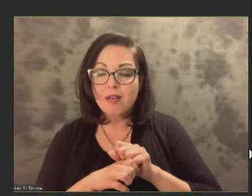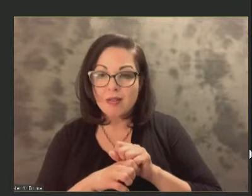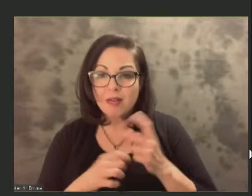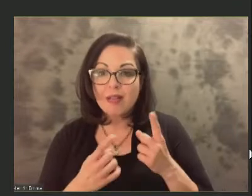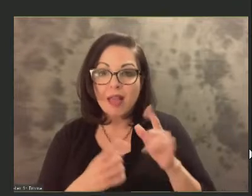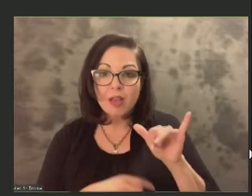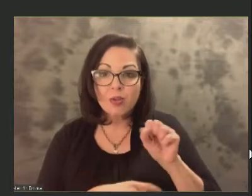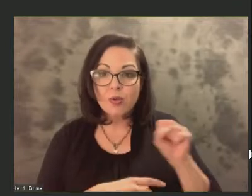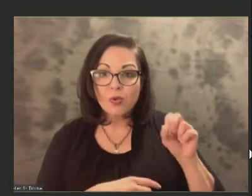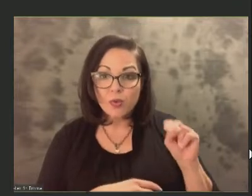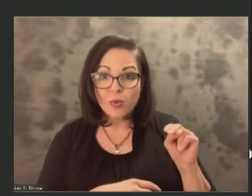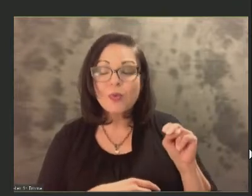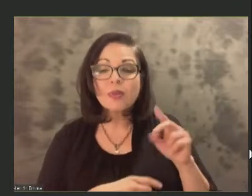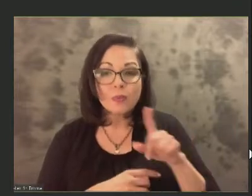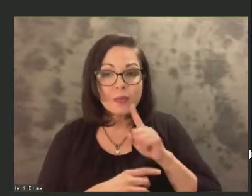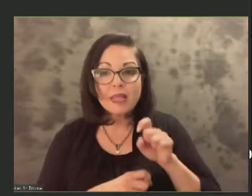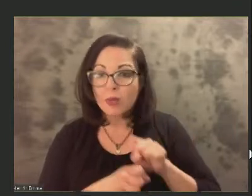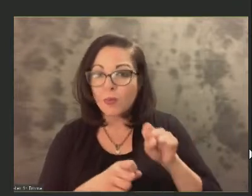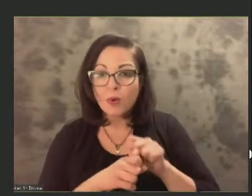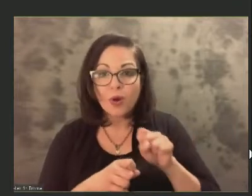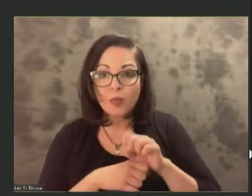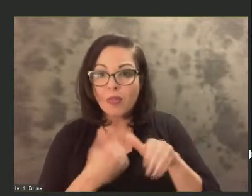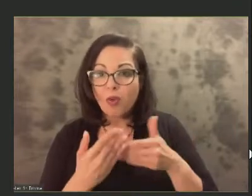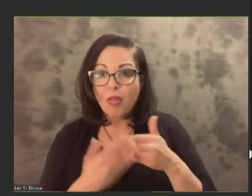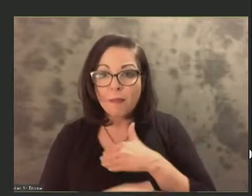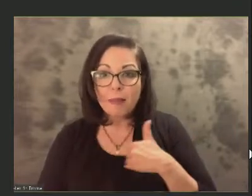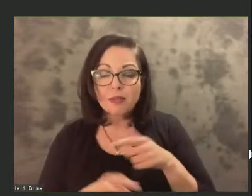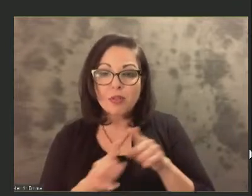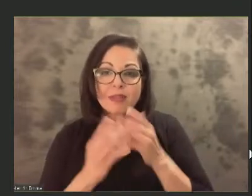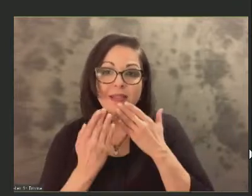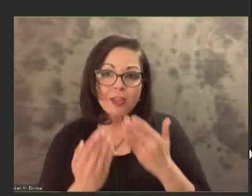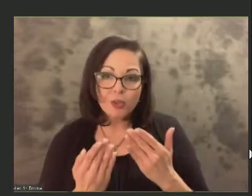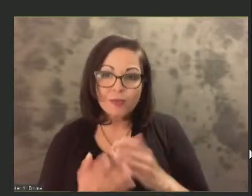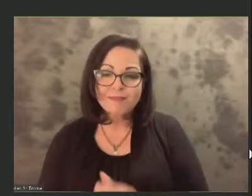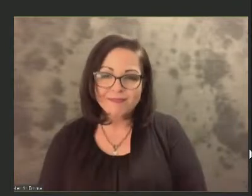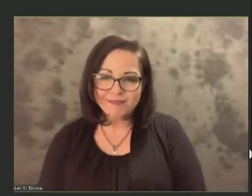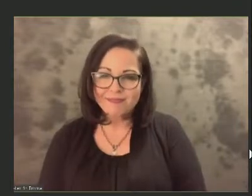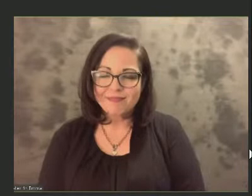Young put in and with all the other members. Thank you.